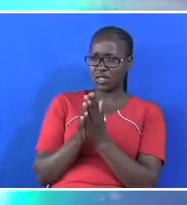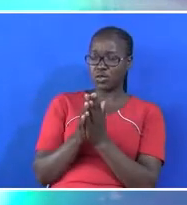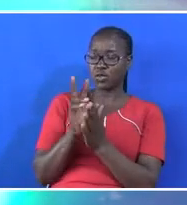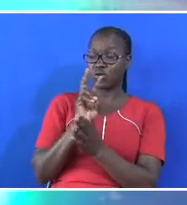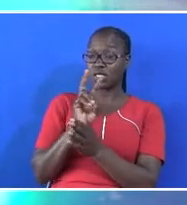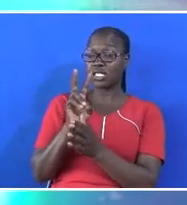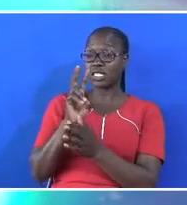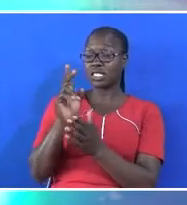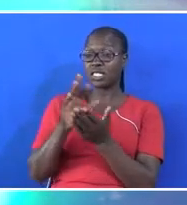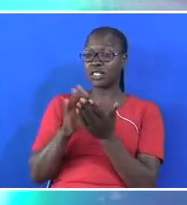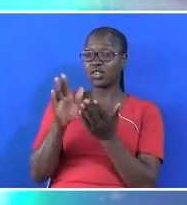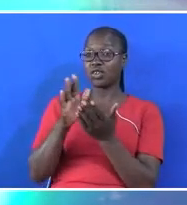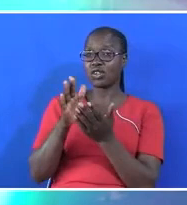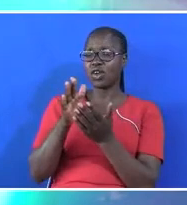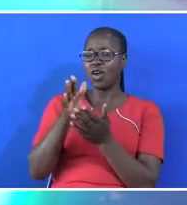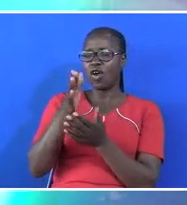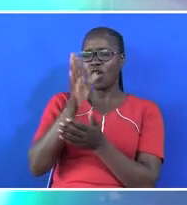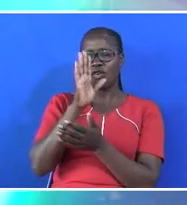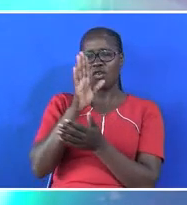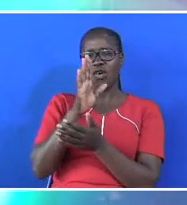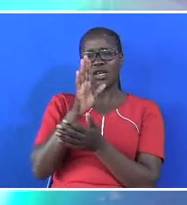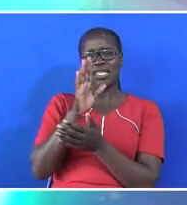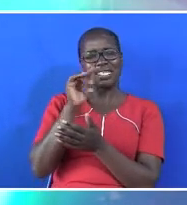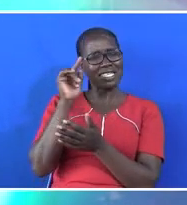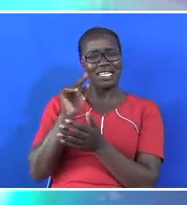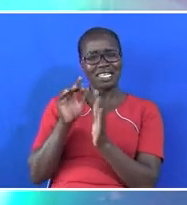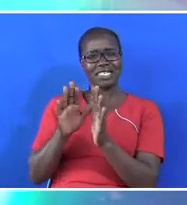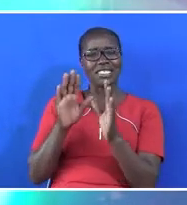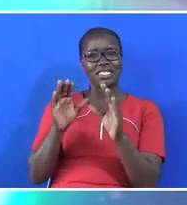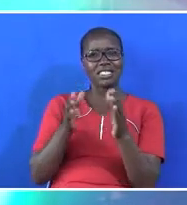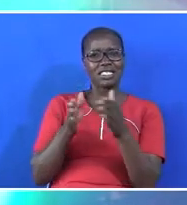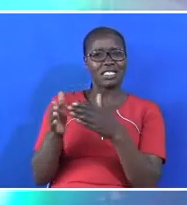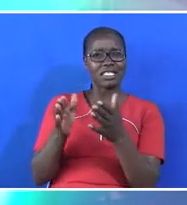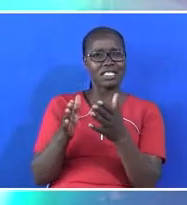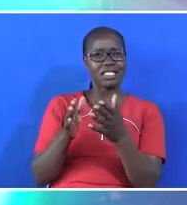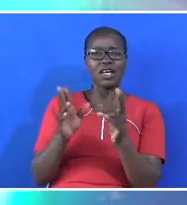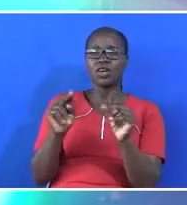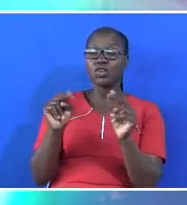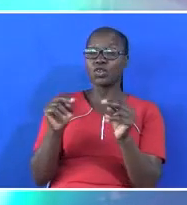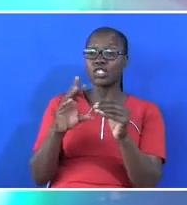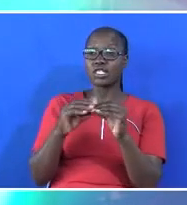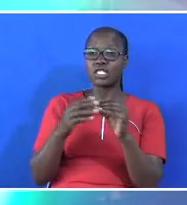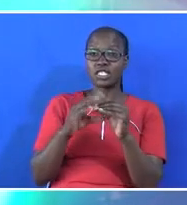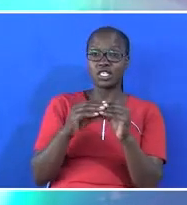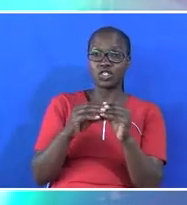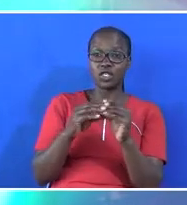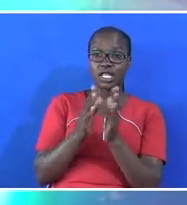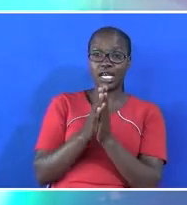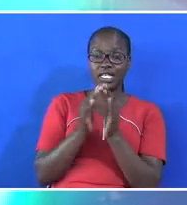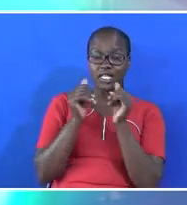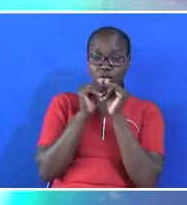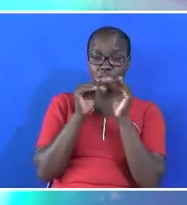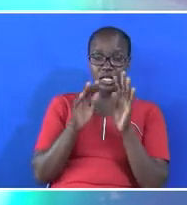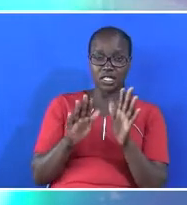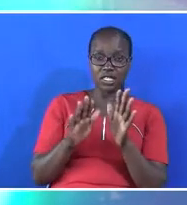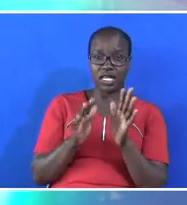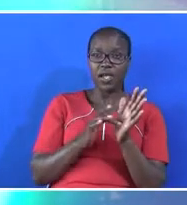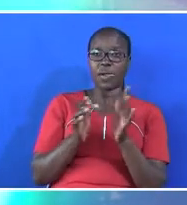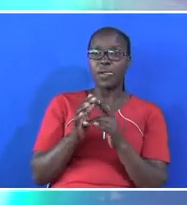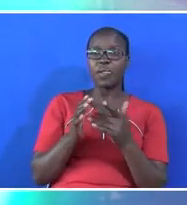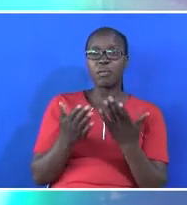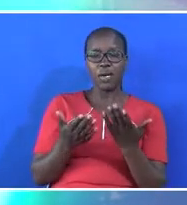of God. You can't tell me that's chance. No, this is creation at its best. Amen? The